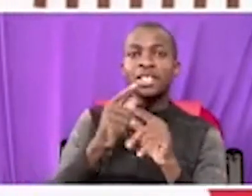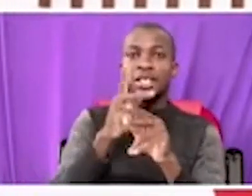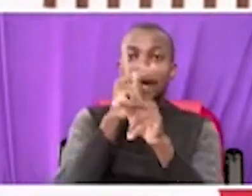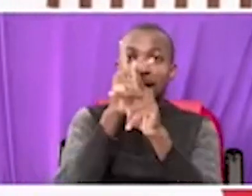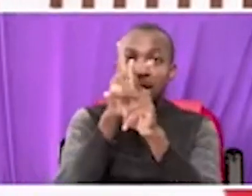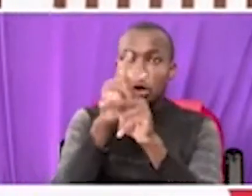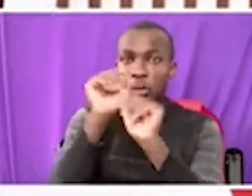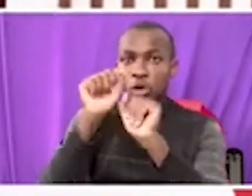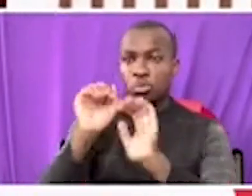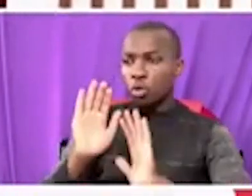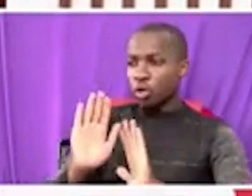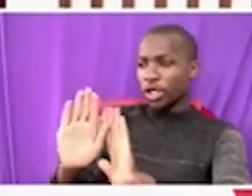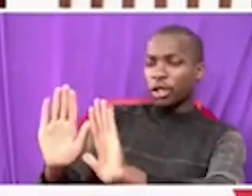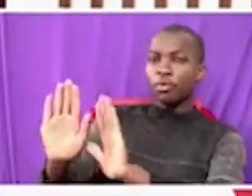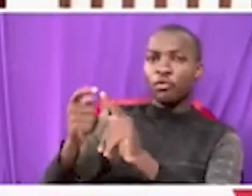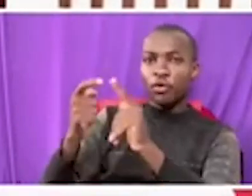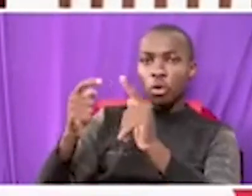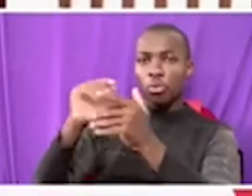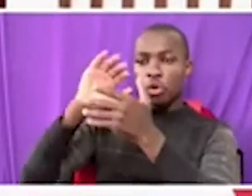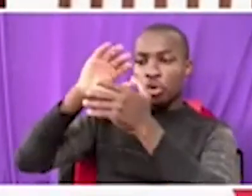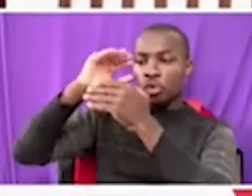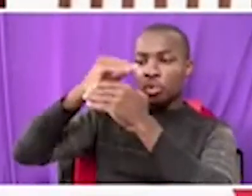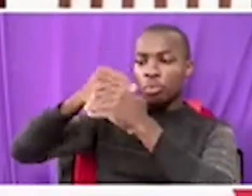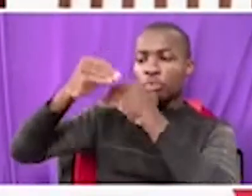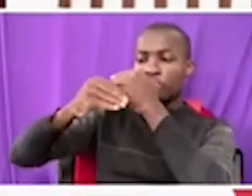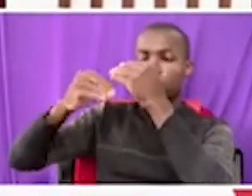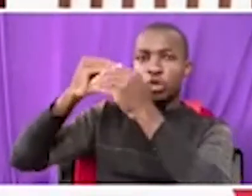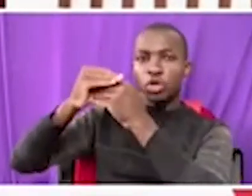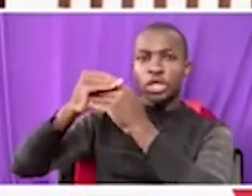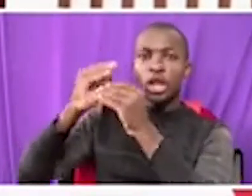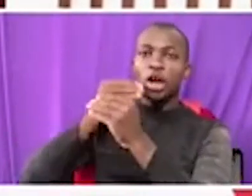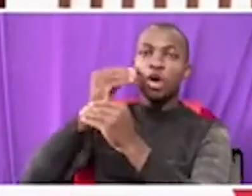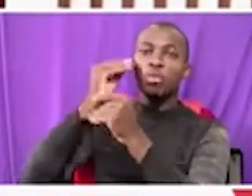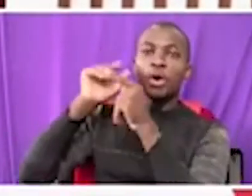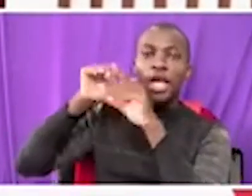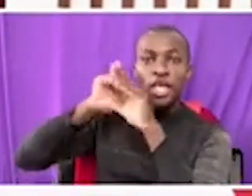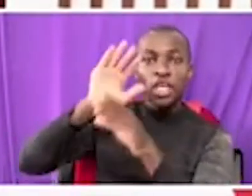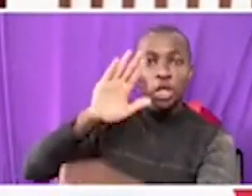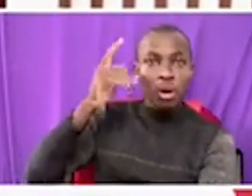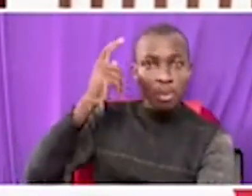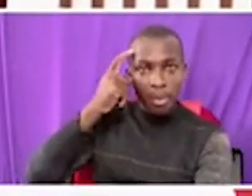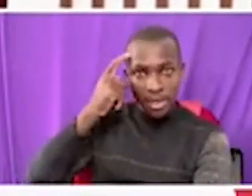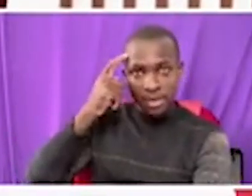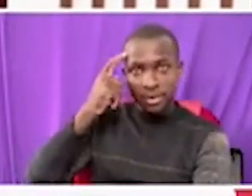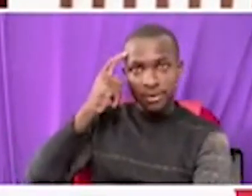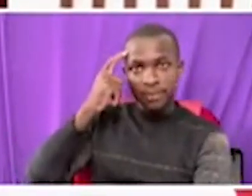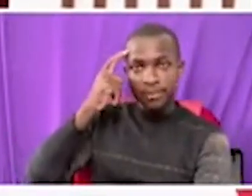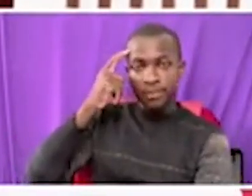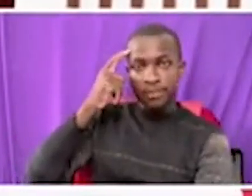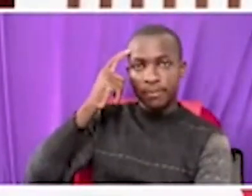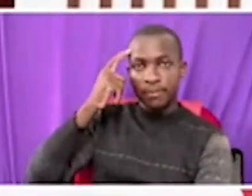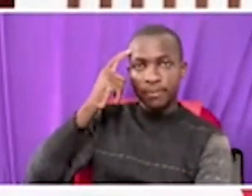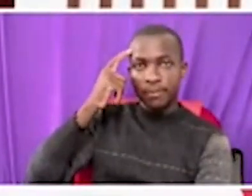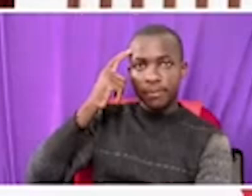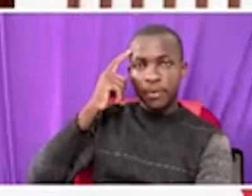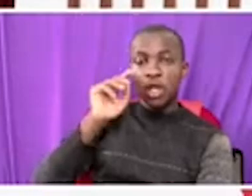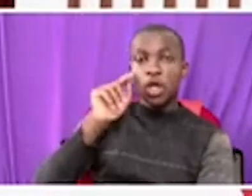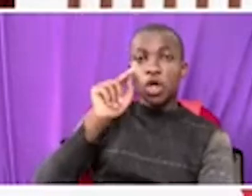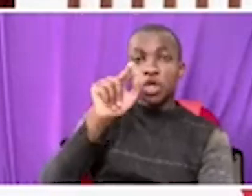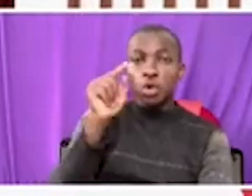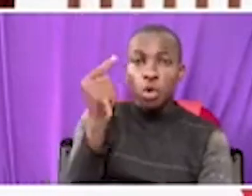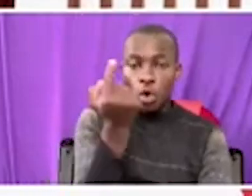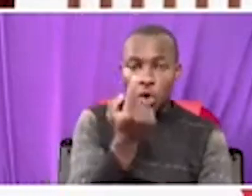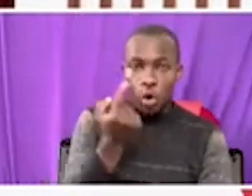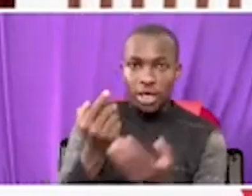them from building a nest in your mind, taking residence there. You only